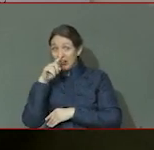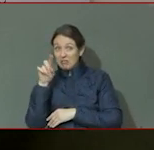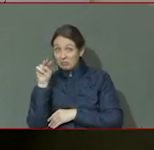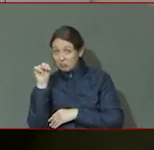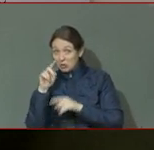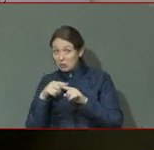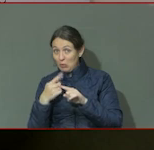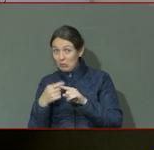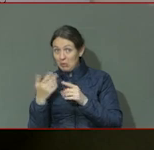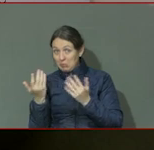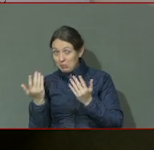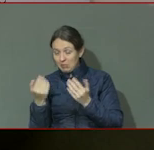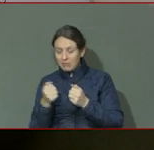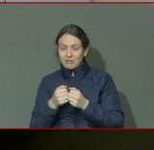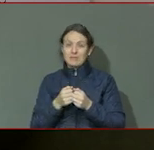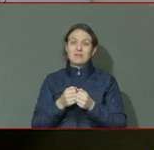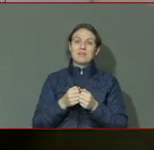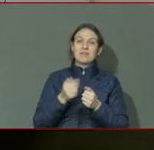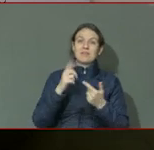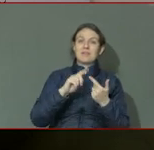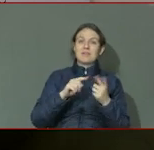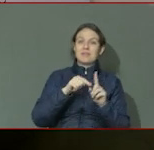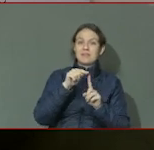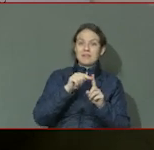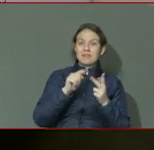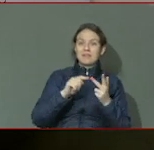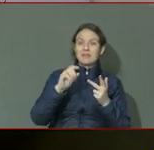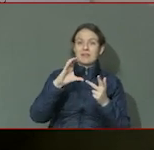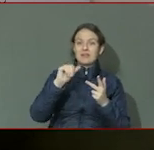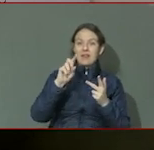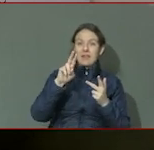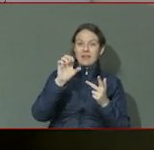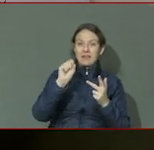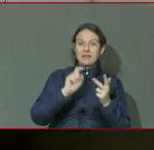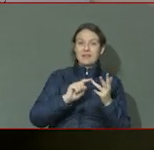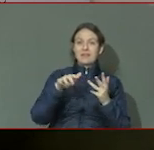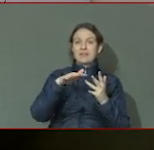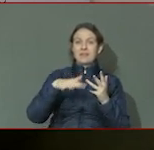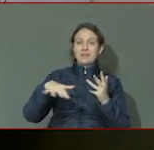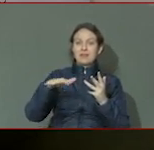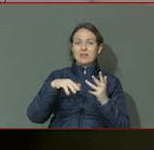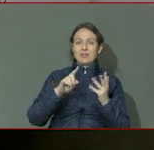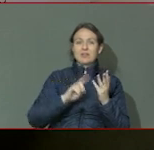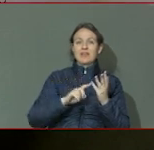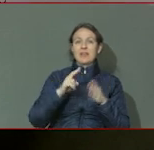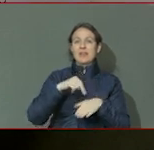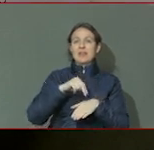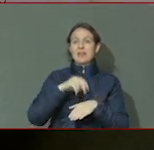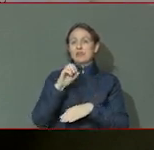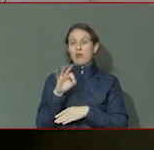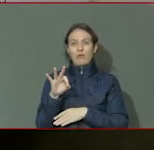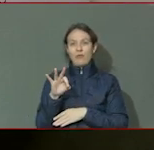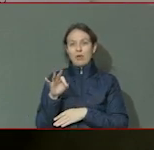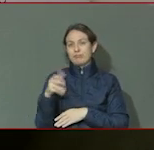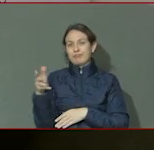whatever, HCl. The temperature, catalyst, surface area, nature of